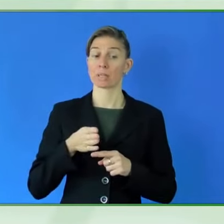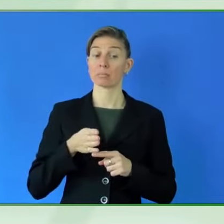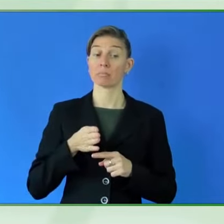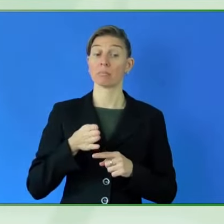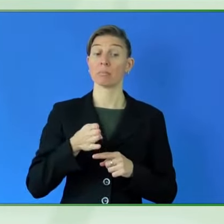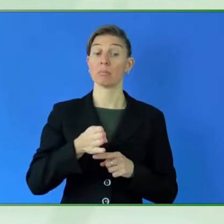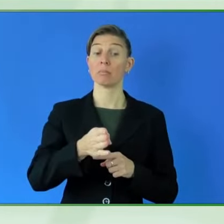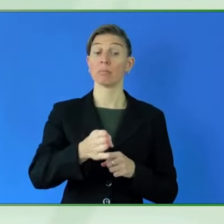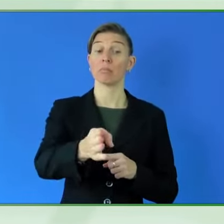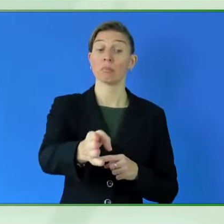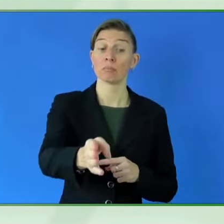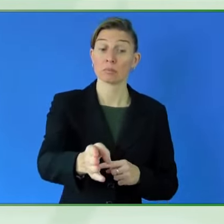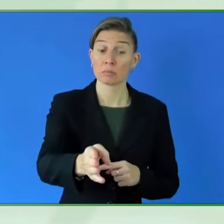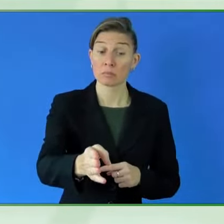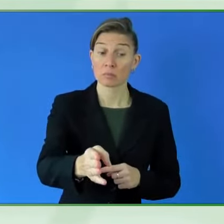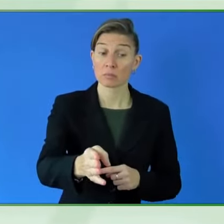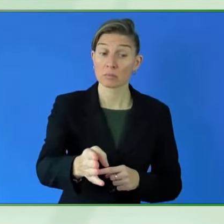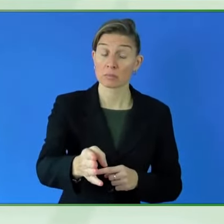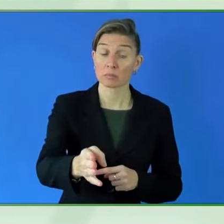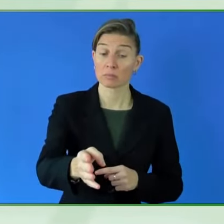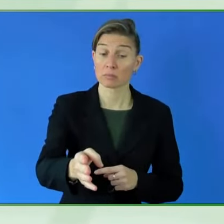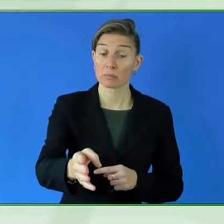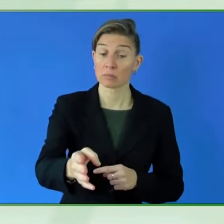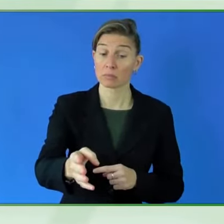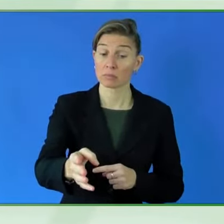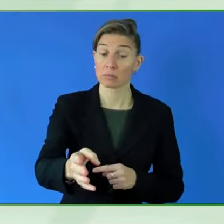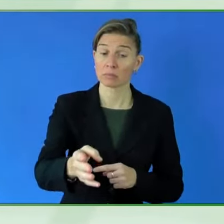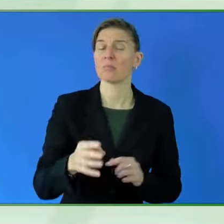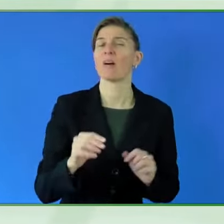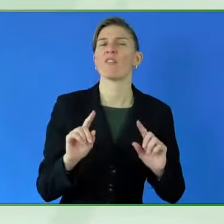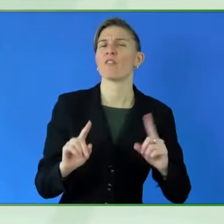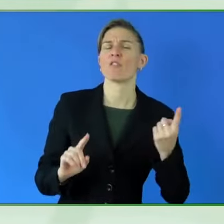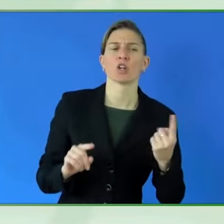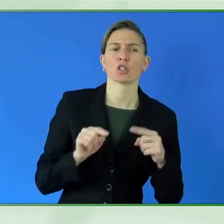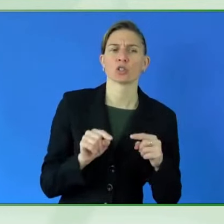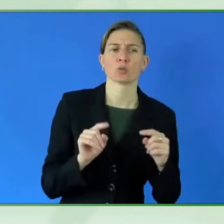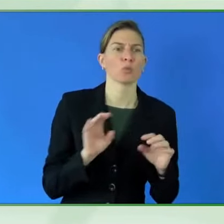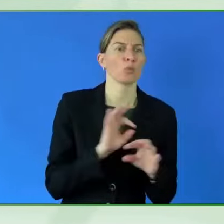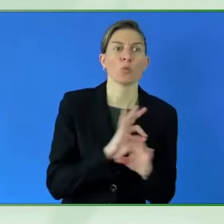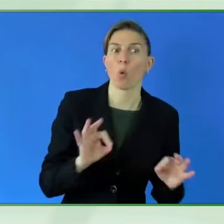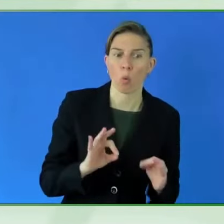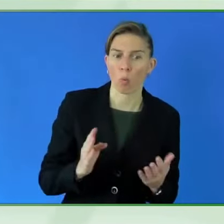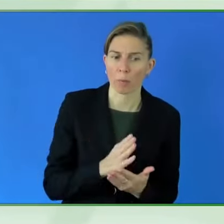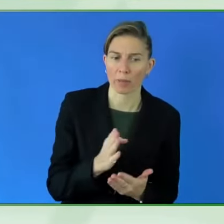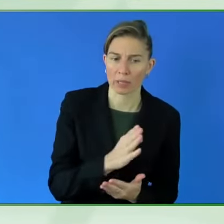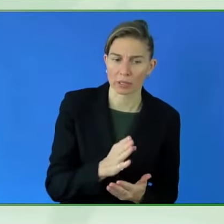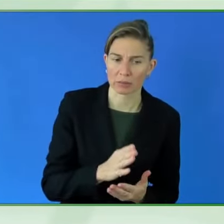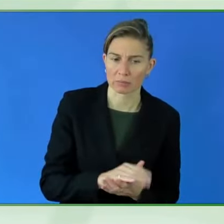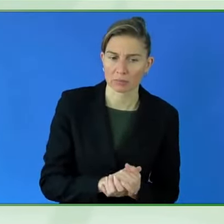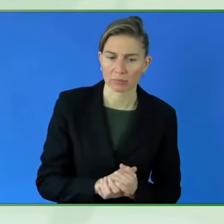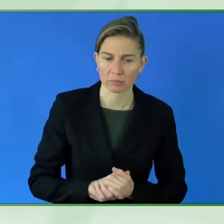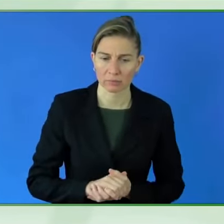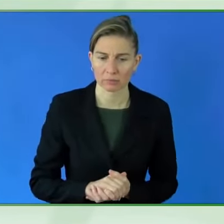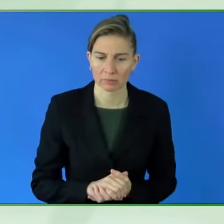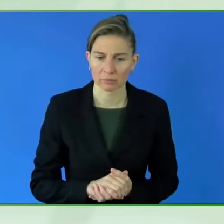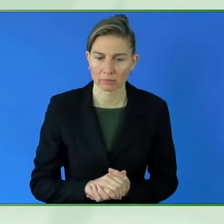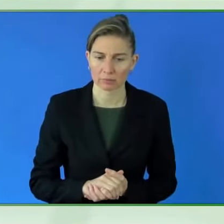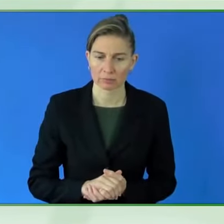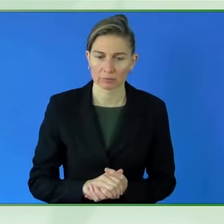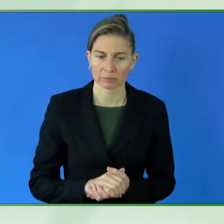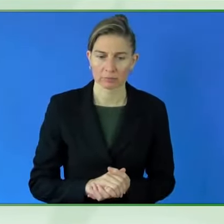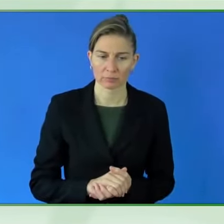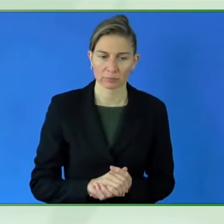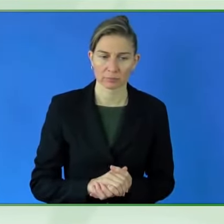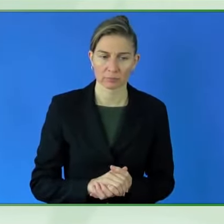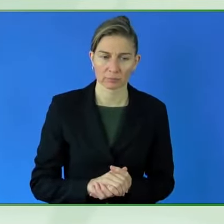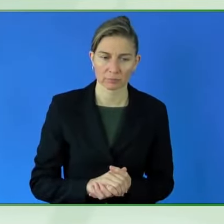say, with no mobility limitations starting out? Next slide. And then let's change the